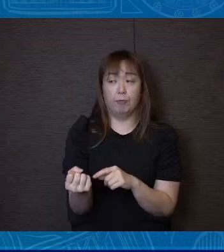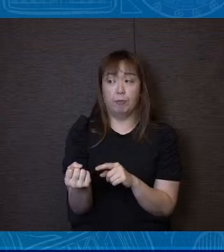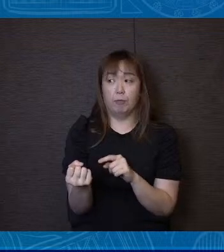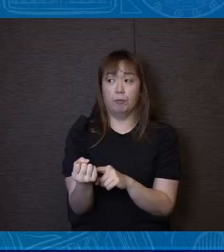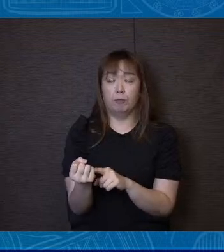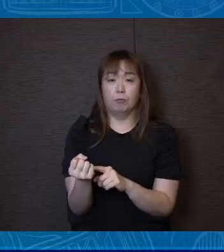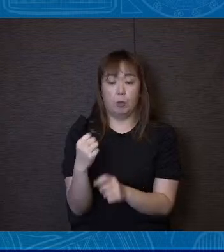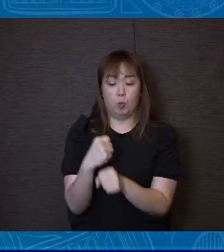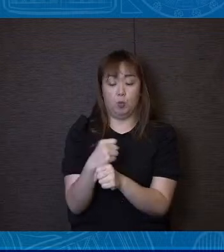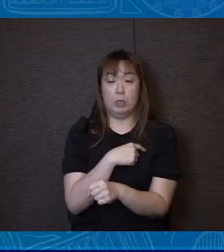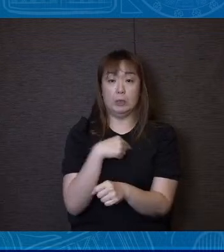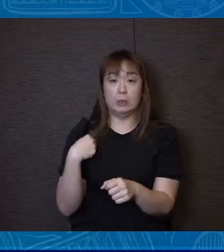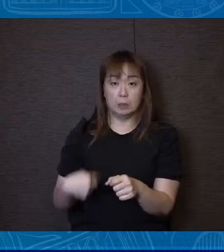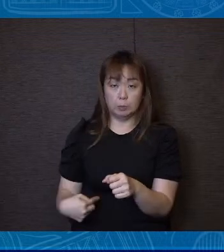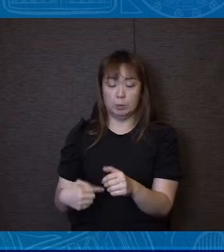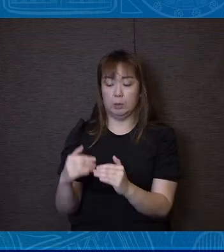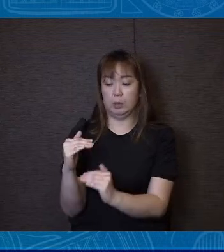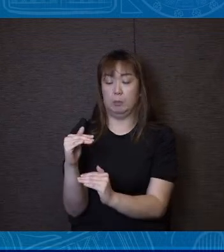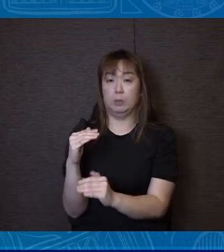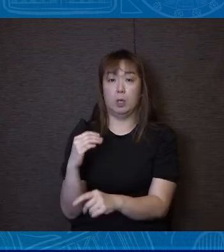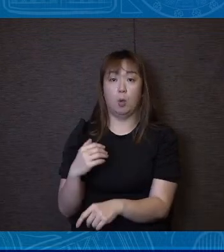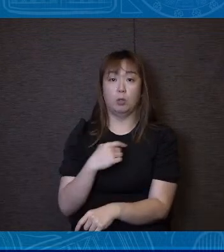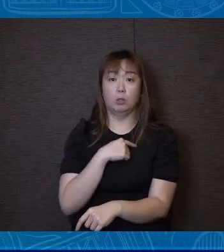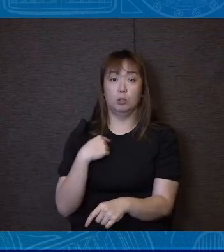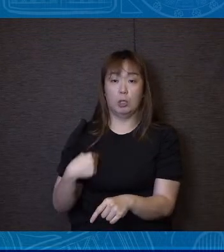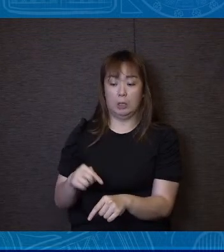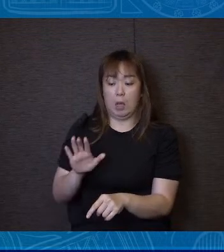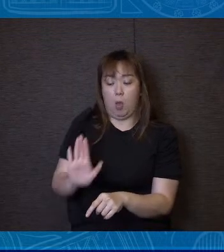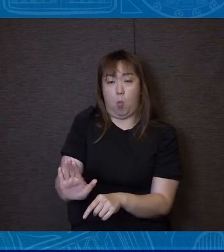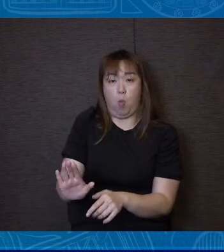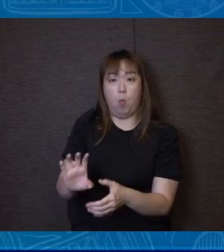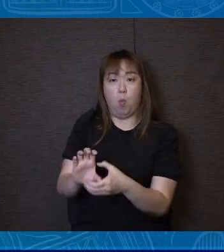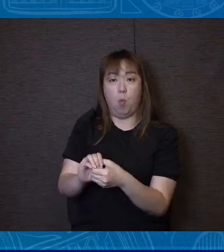in China, that are limited to China, they are on their own.